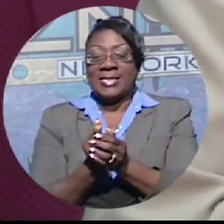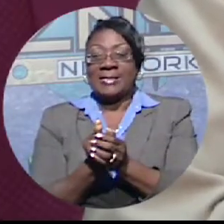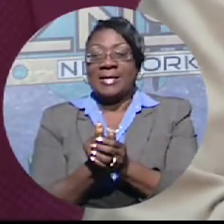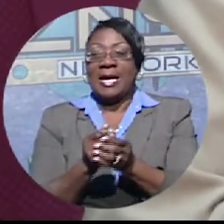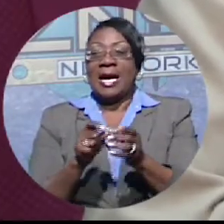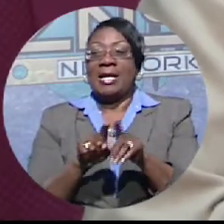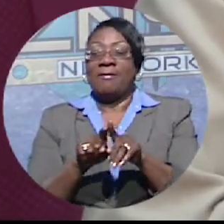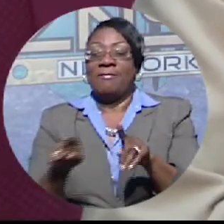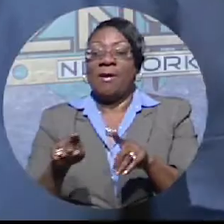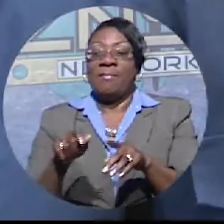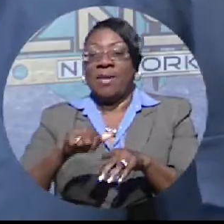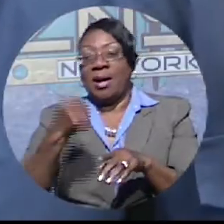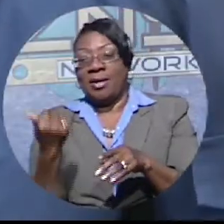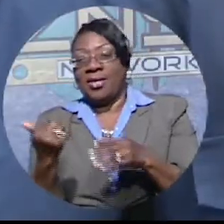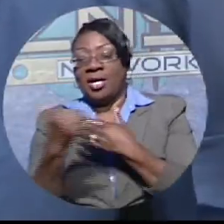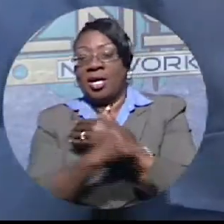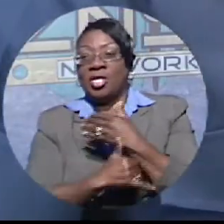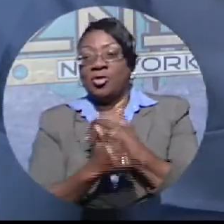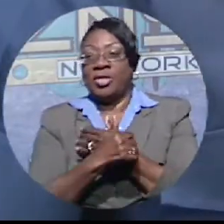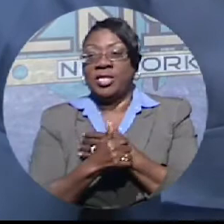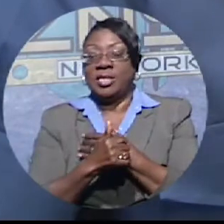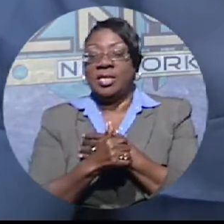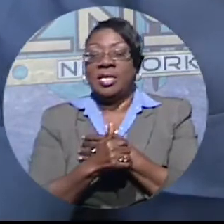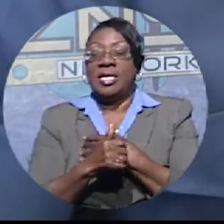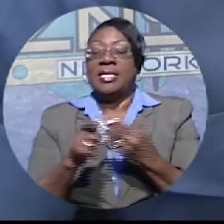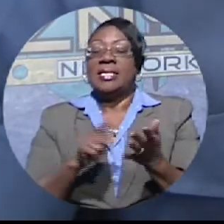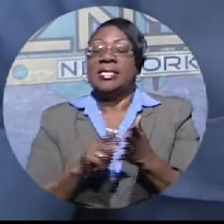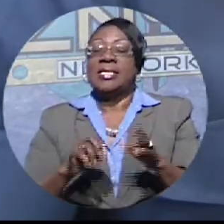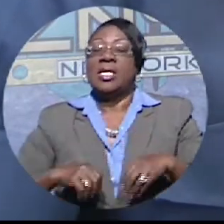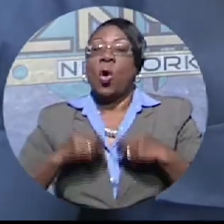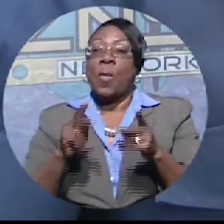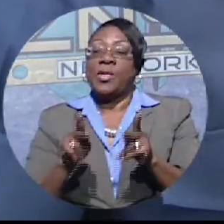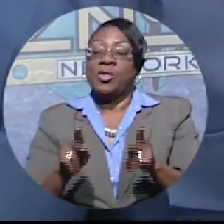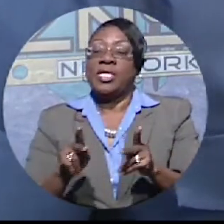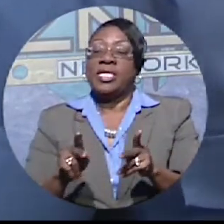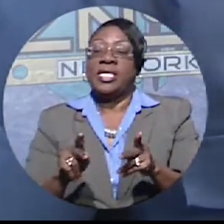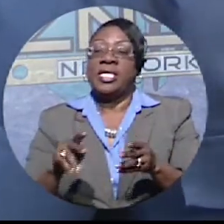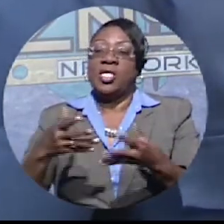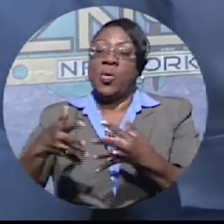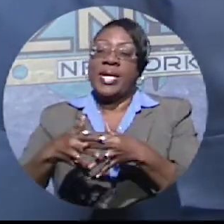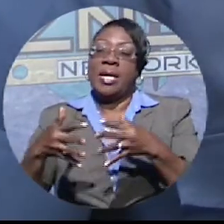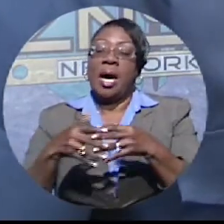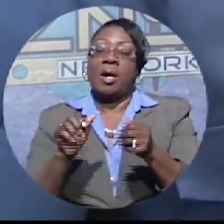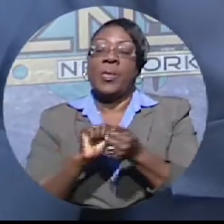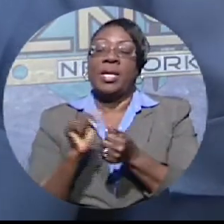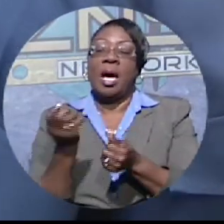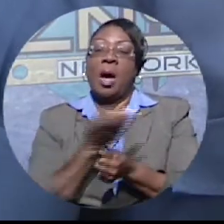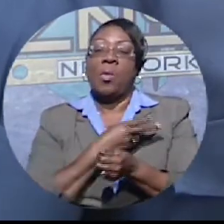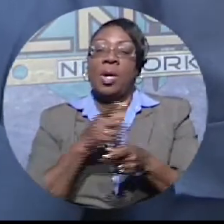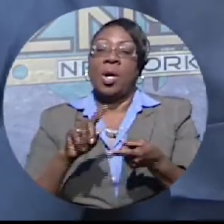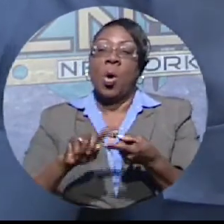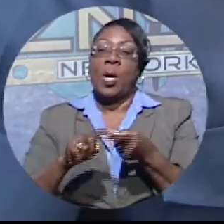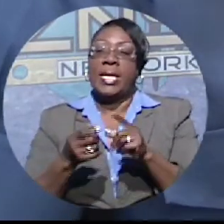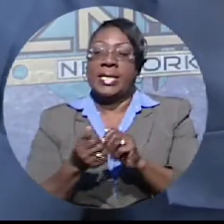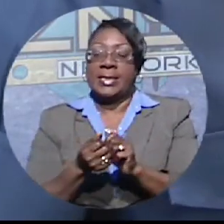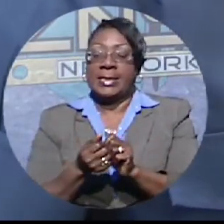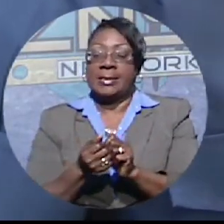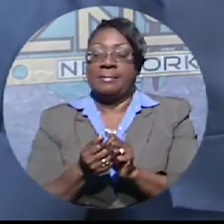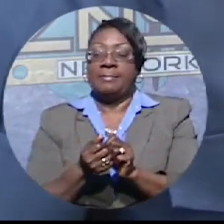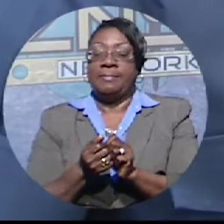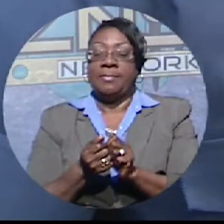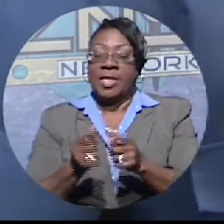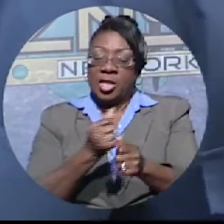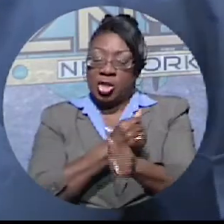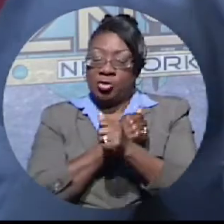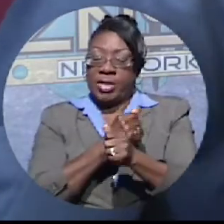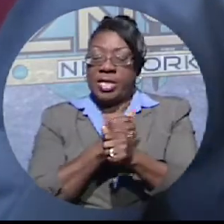and from throughout the Caribbean. We look at it as an opportunity to interact with our colleagues, as we must do this from time to time, and it's important for strengthening of